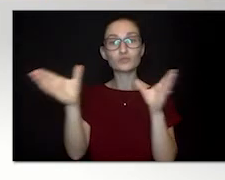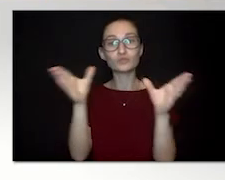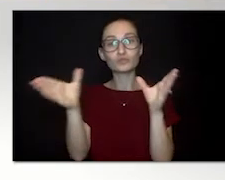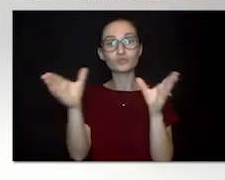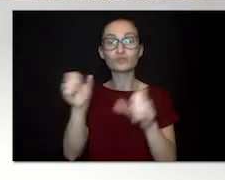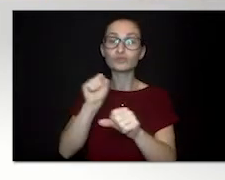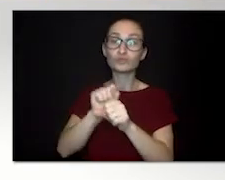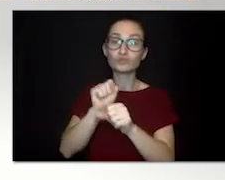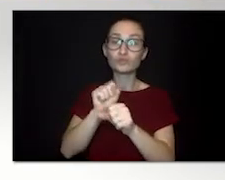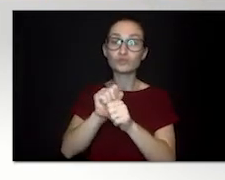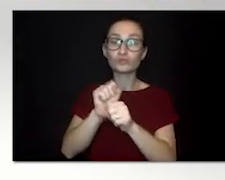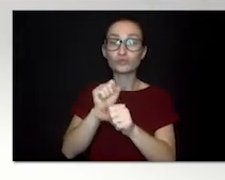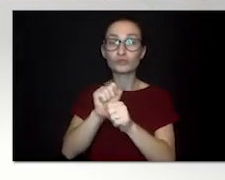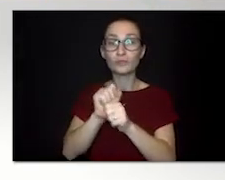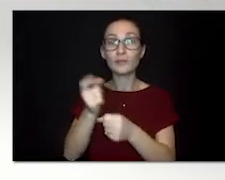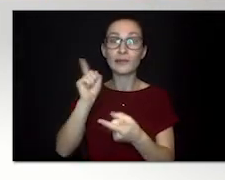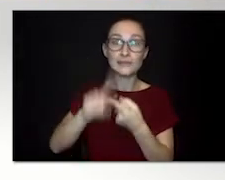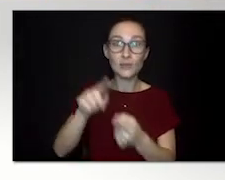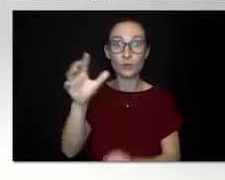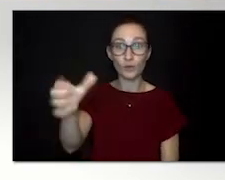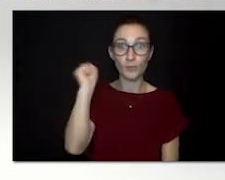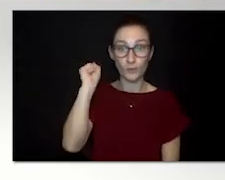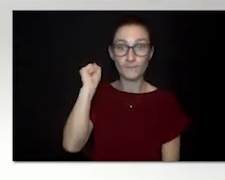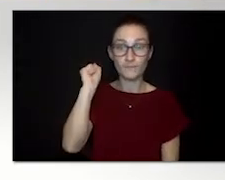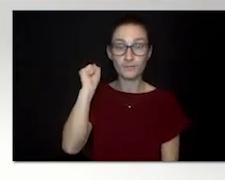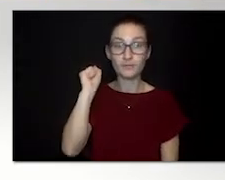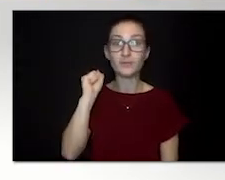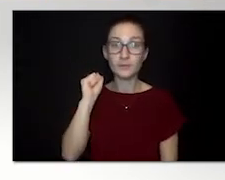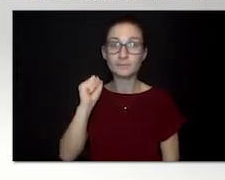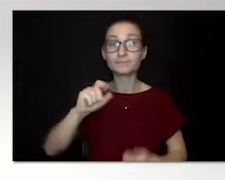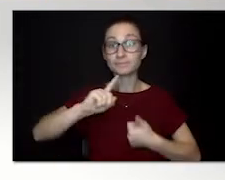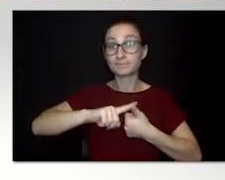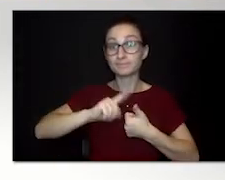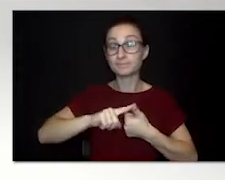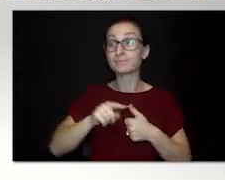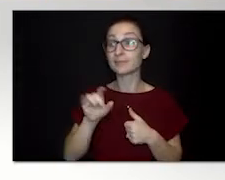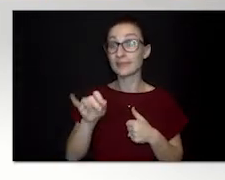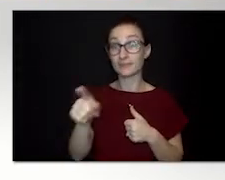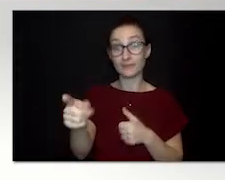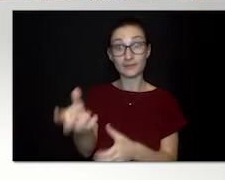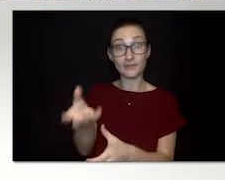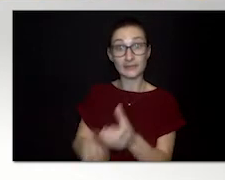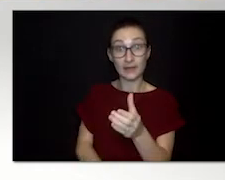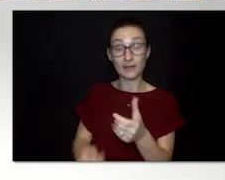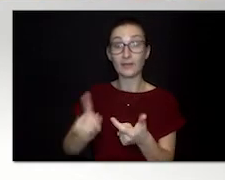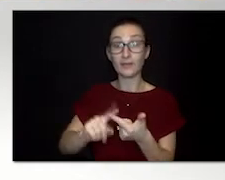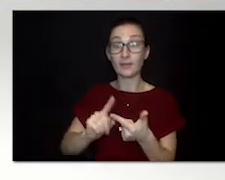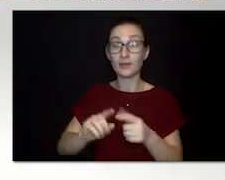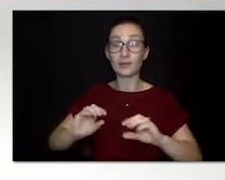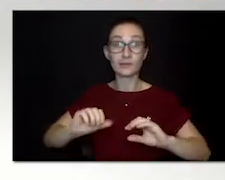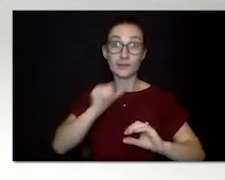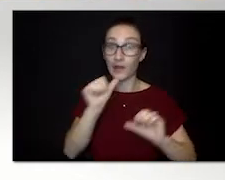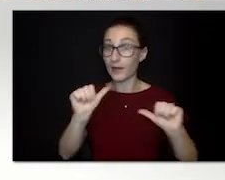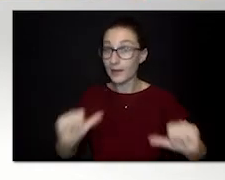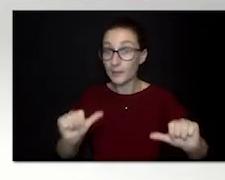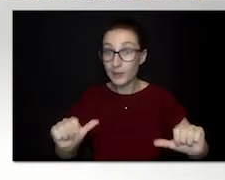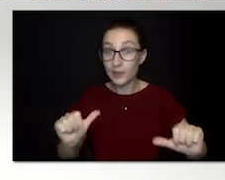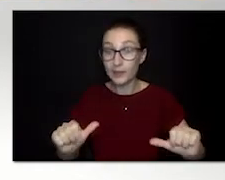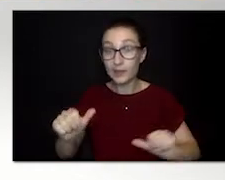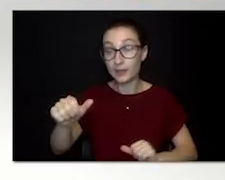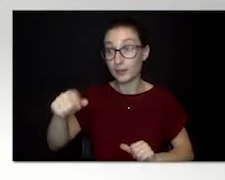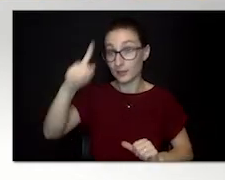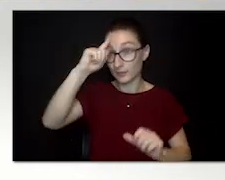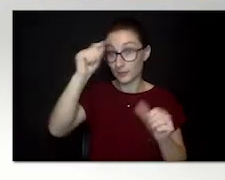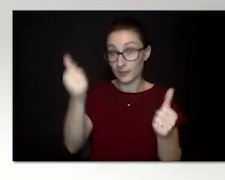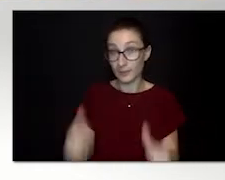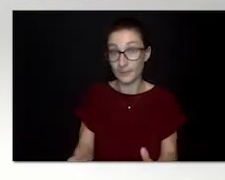until they are removed. Certain things will automatically remove them, such as their death, their incapacity, or if a court